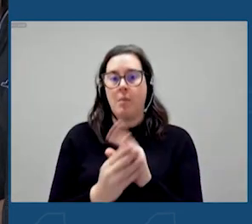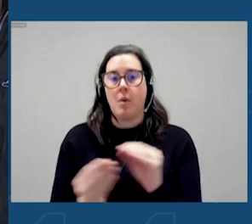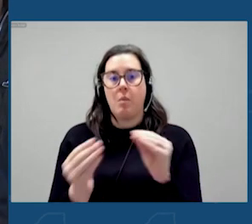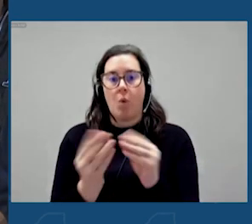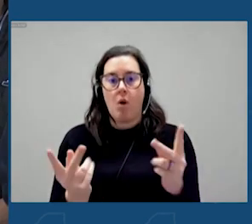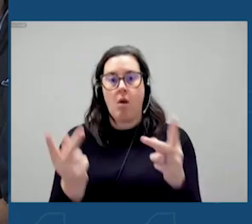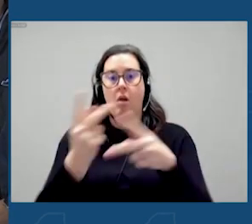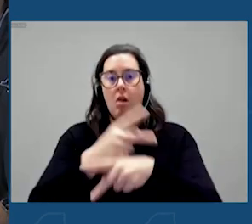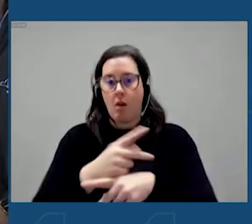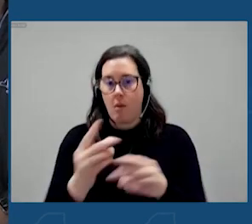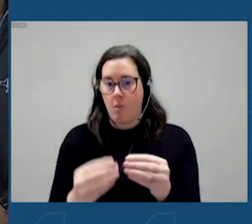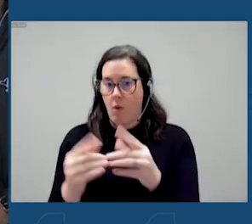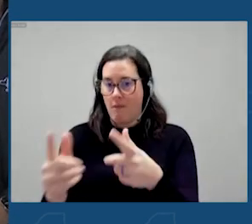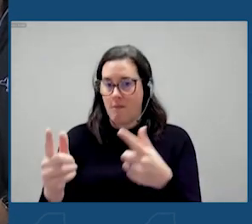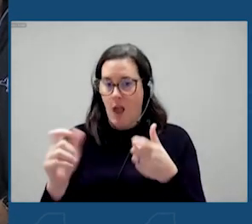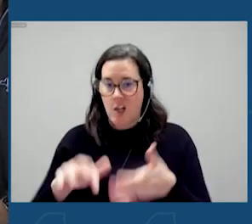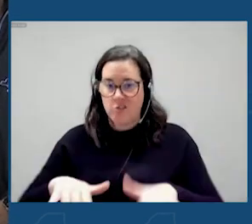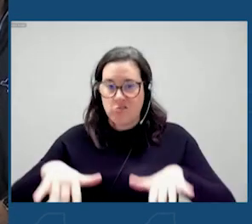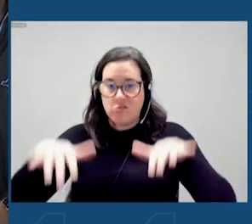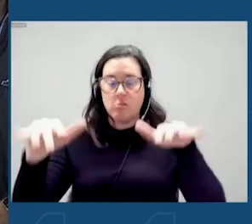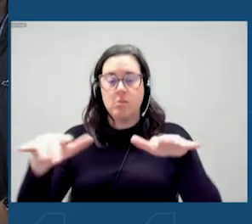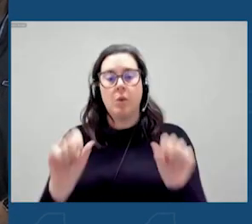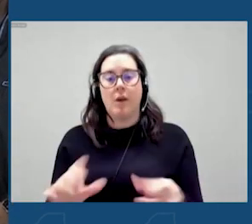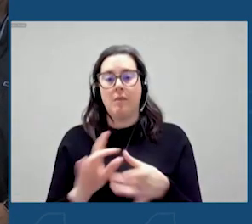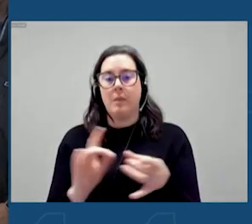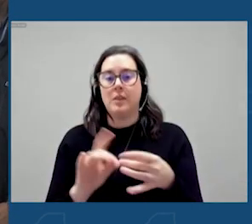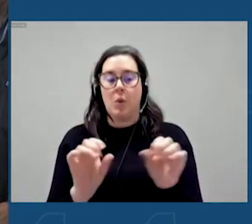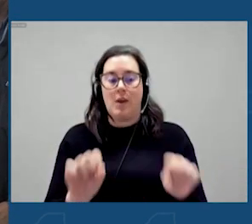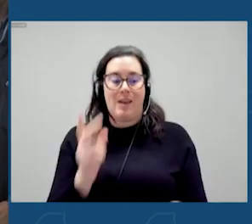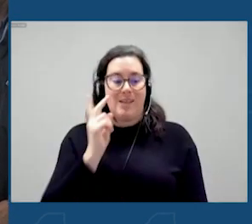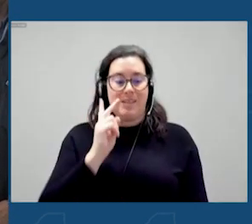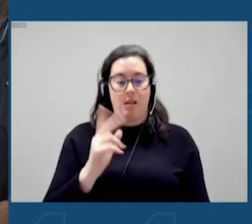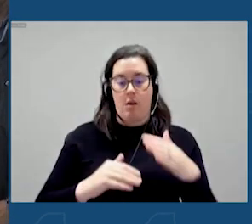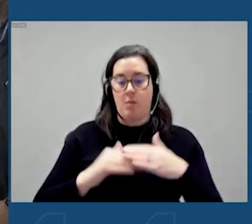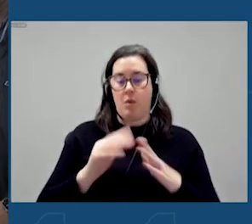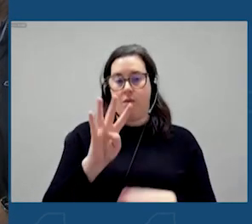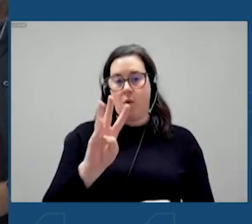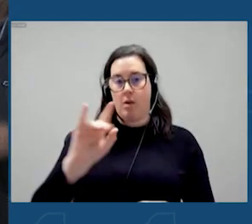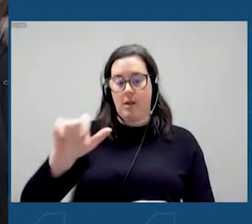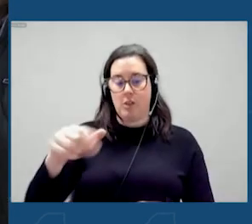mentioned, you know, we could see up to 4 inches an hour. It doesn't matter how many